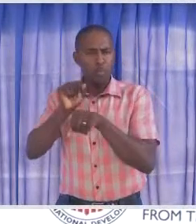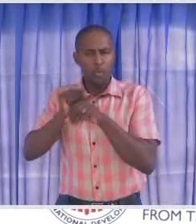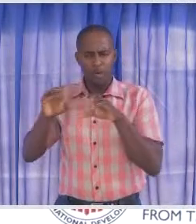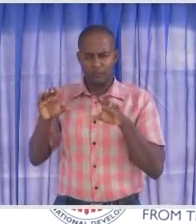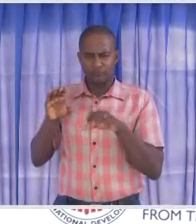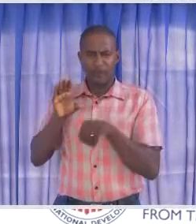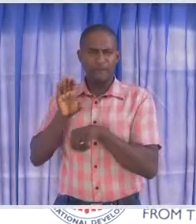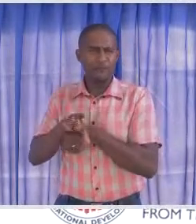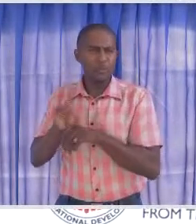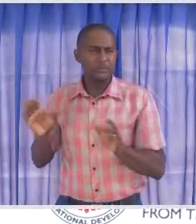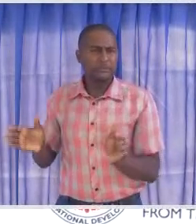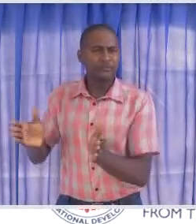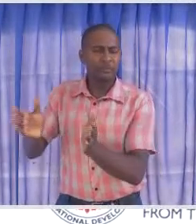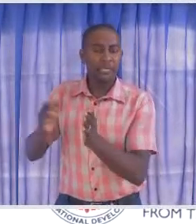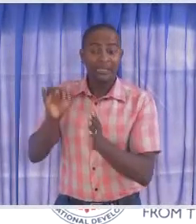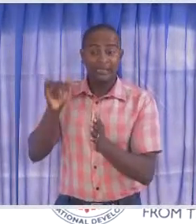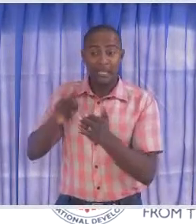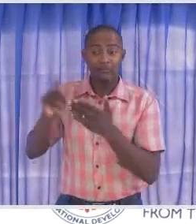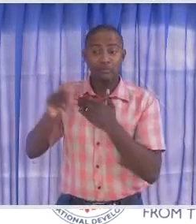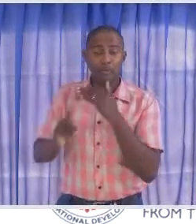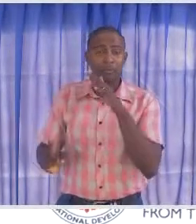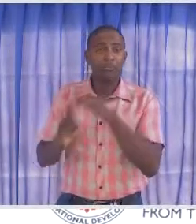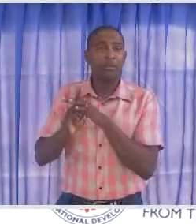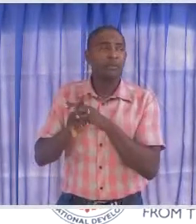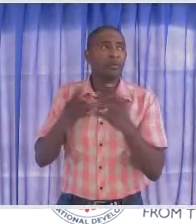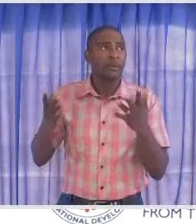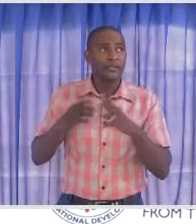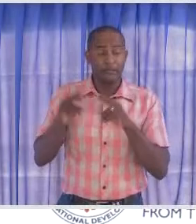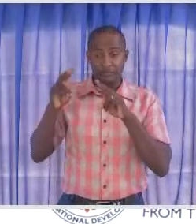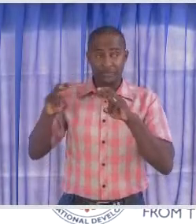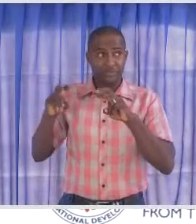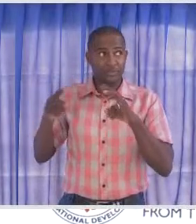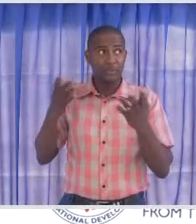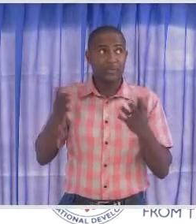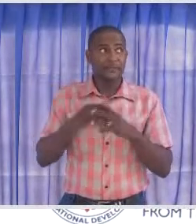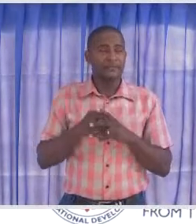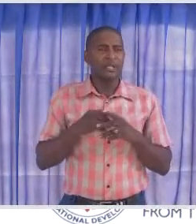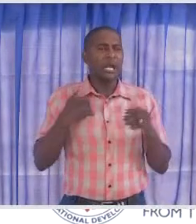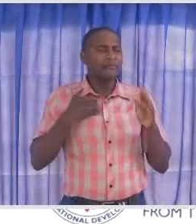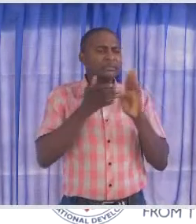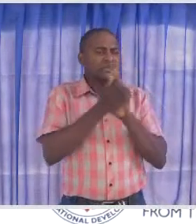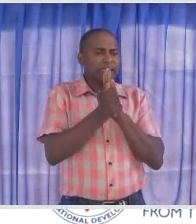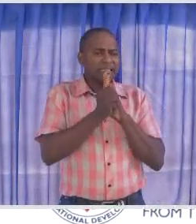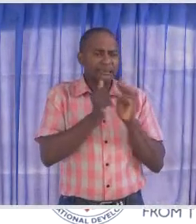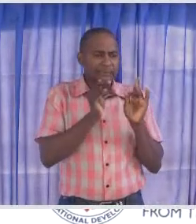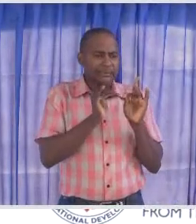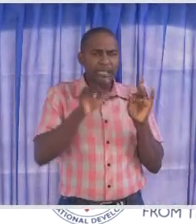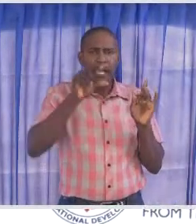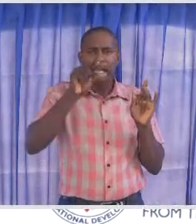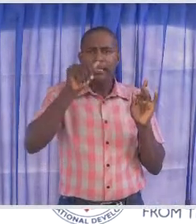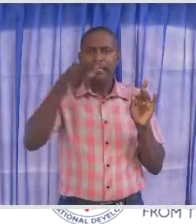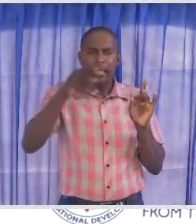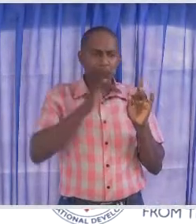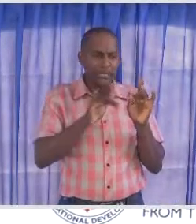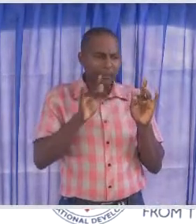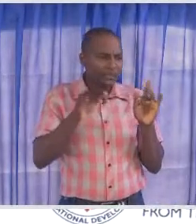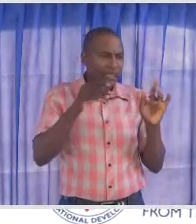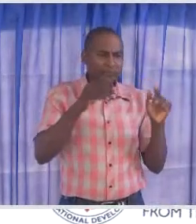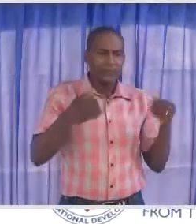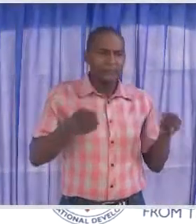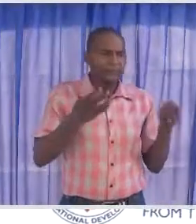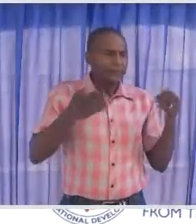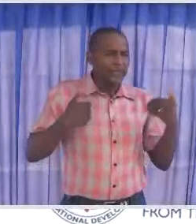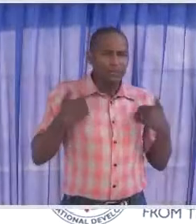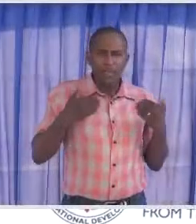came about because USAID saw the research was saying there was such a skills gap among youth. In order for us to get going,